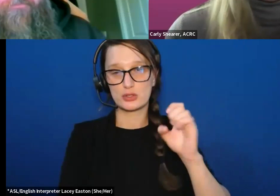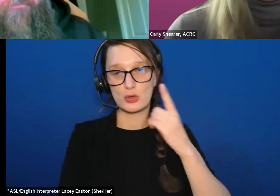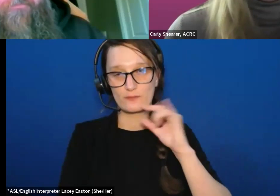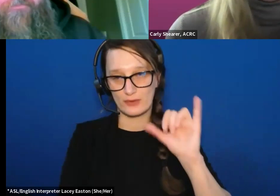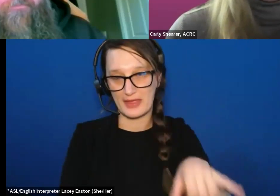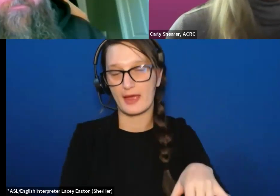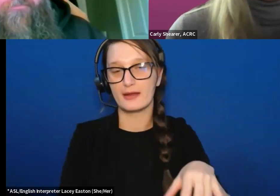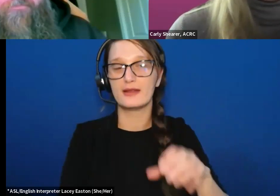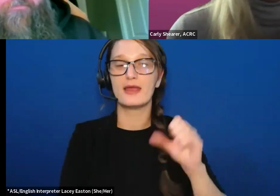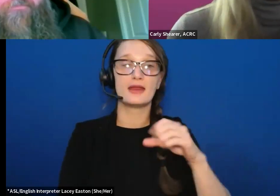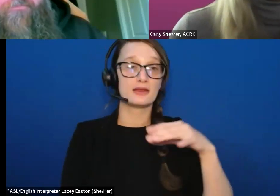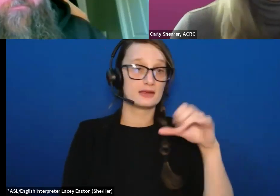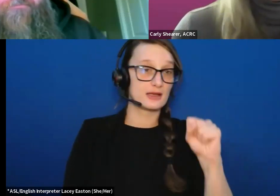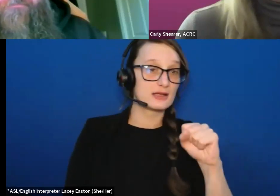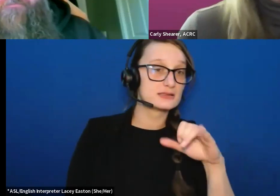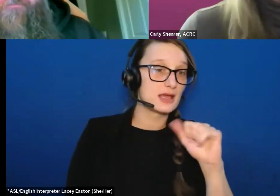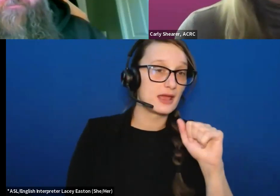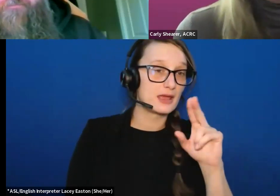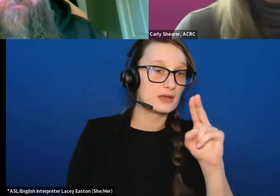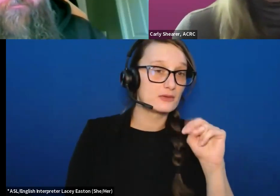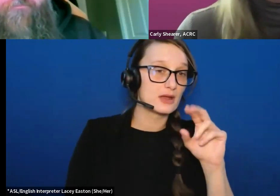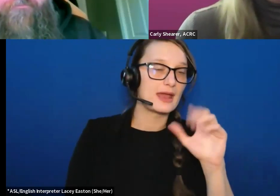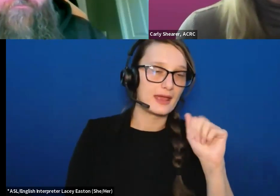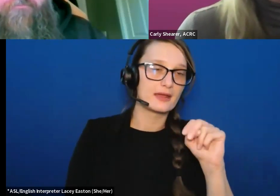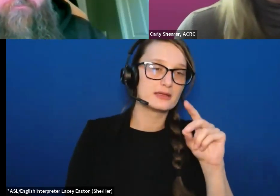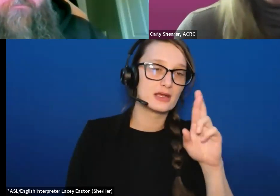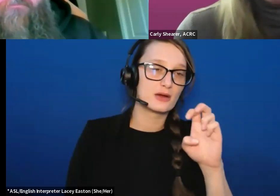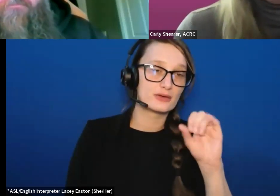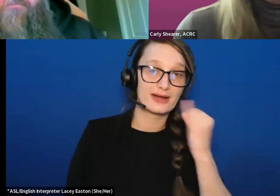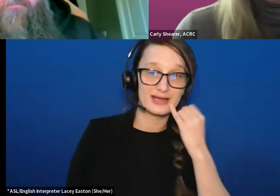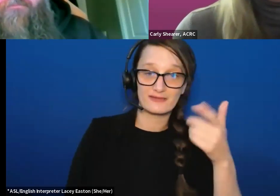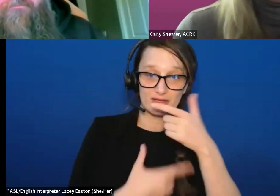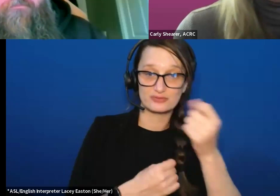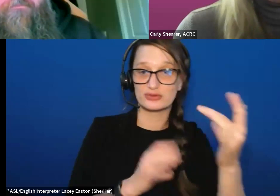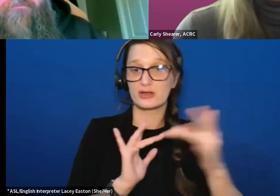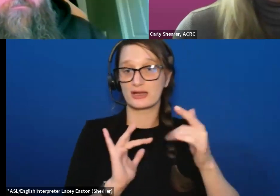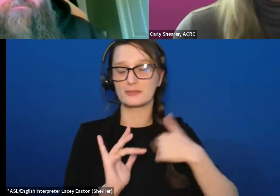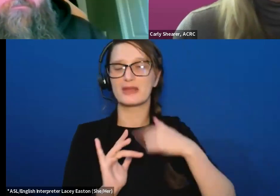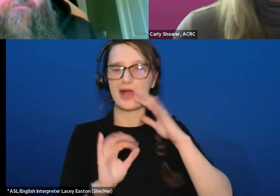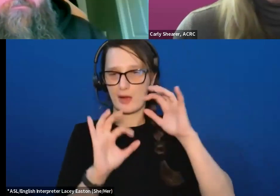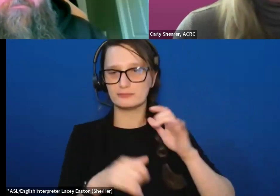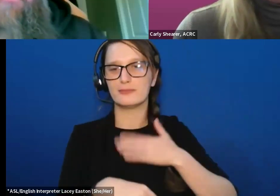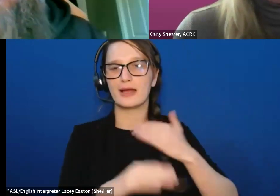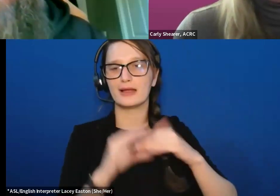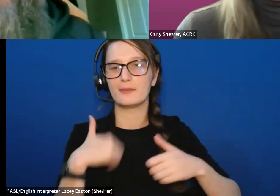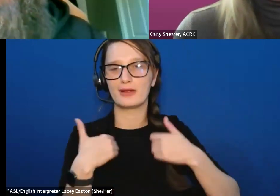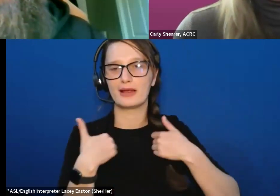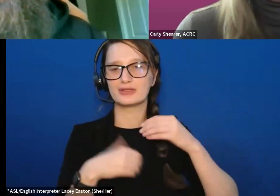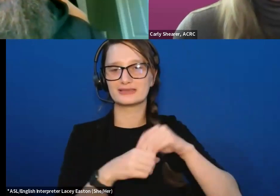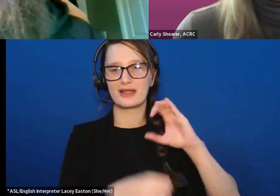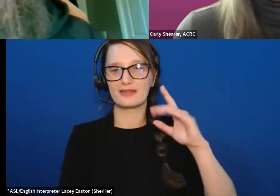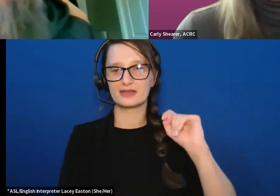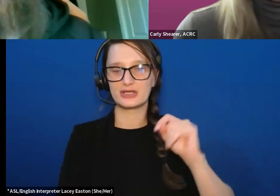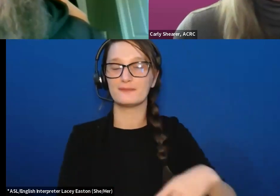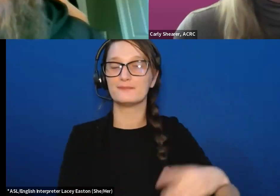yes, Andrea, if you are interested, definitely reach out to me and I will put my email in the chat. They did also reach out to, or